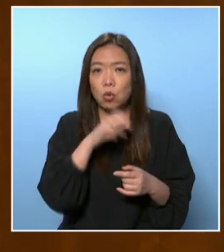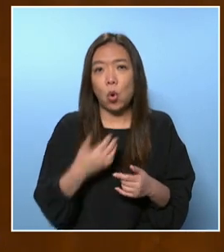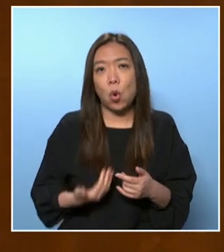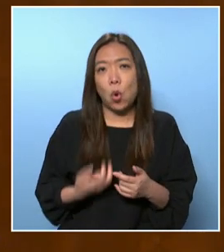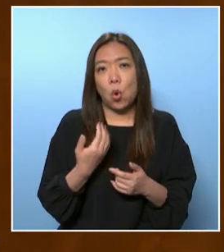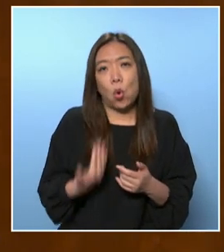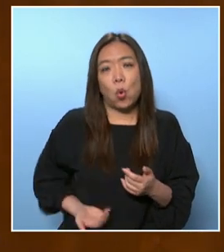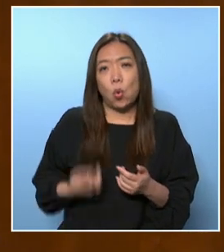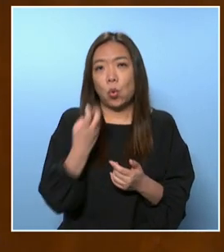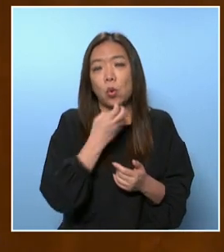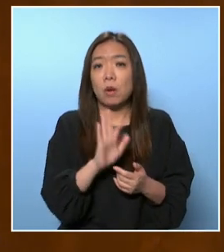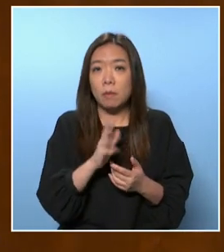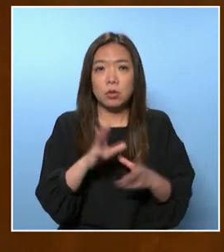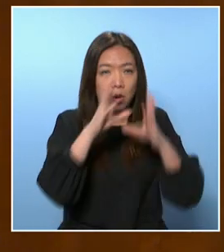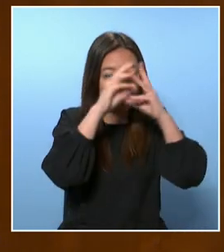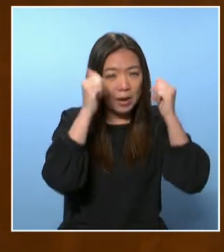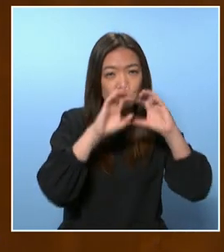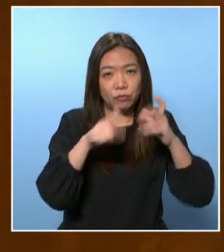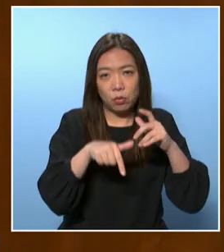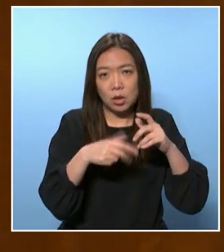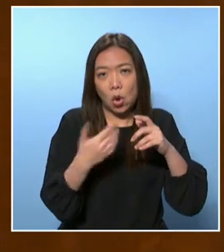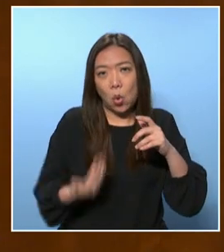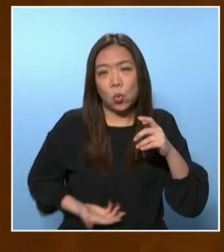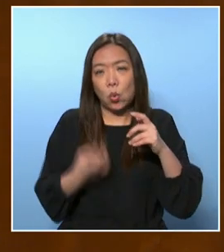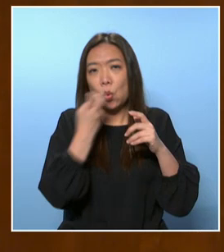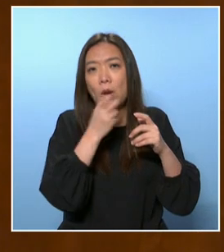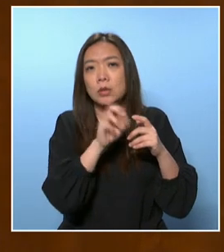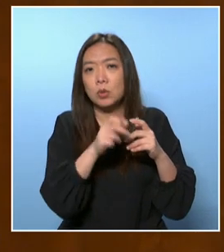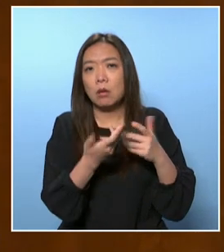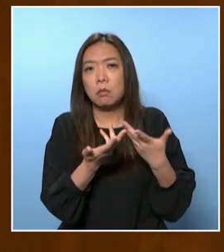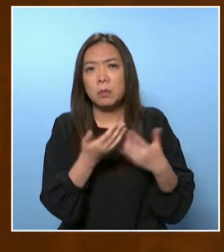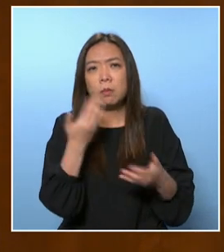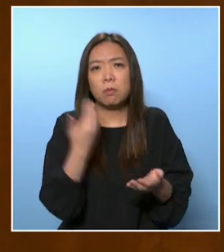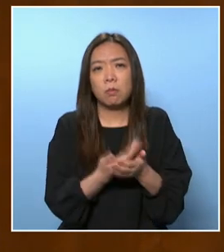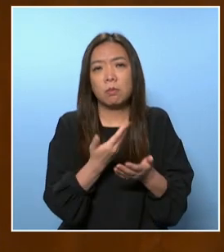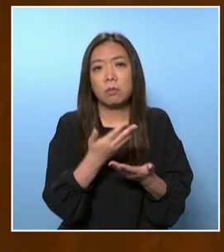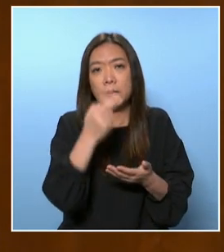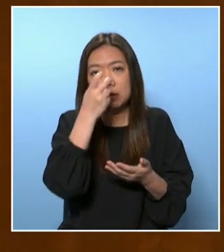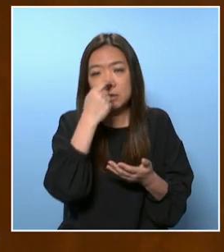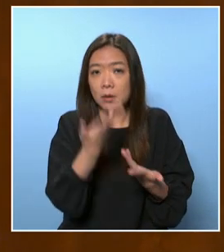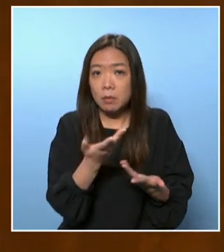HA said that we need Cantonese other than